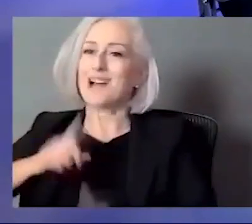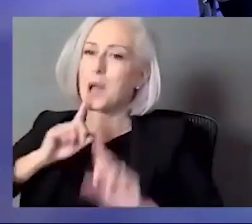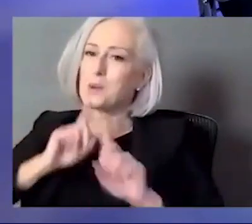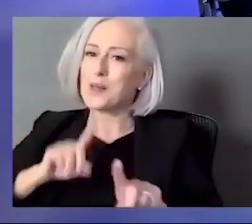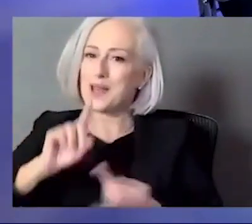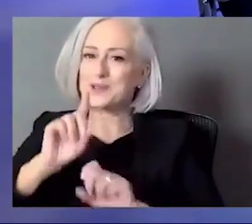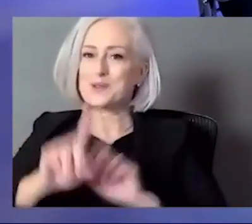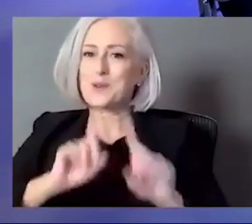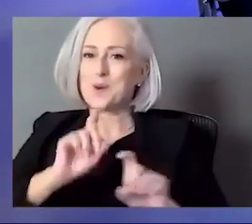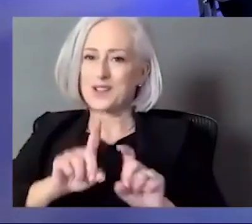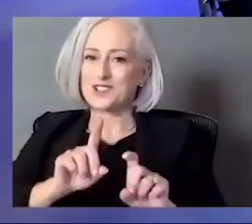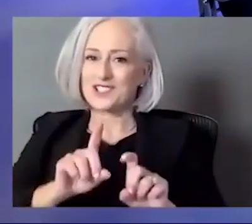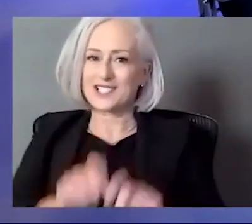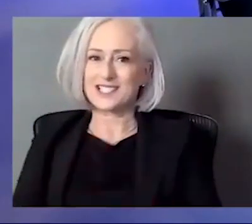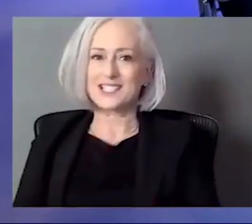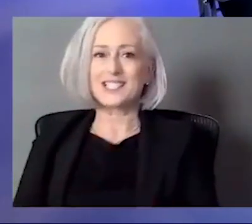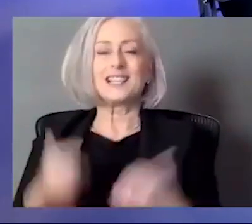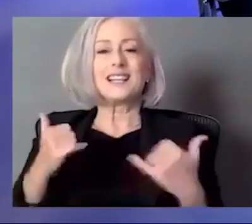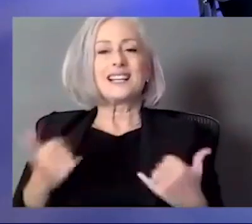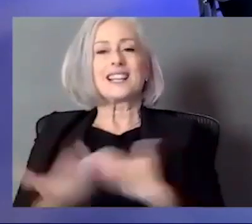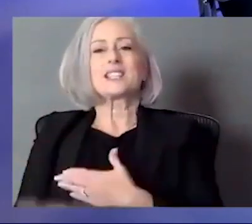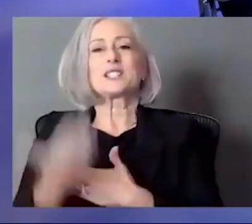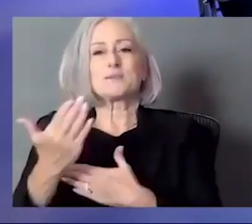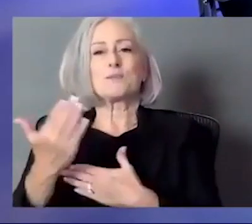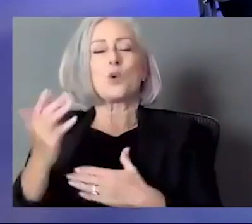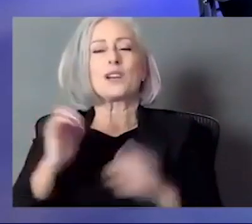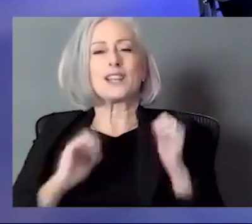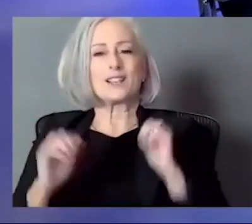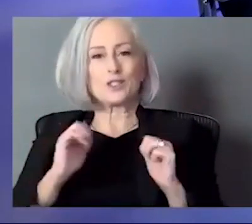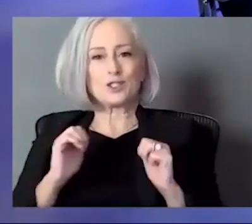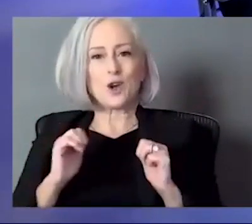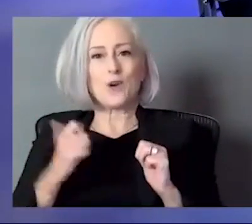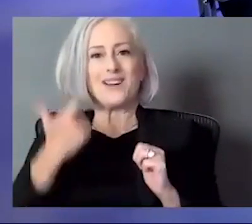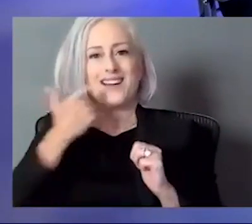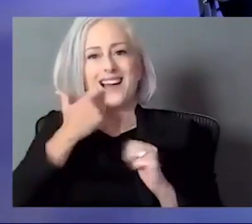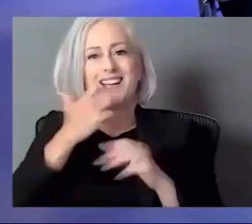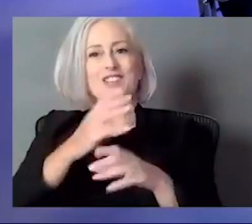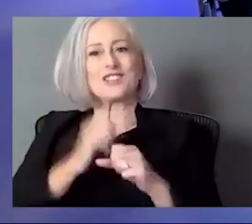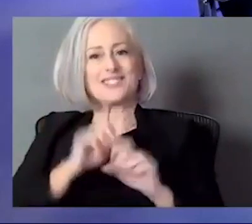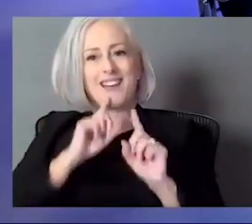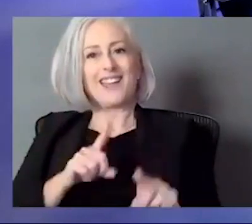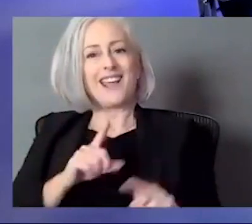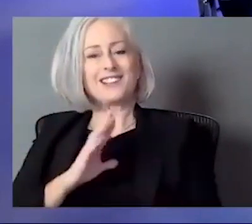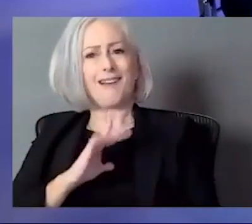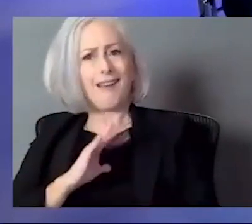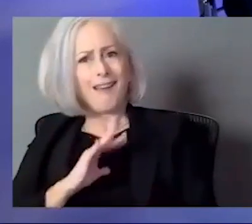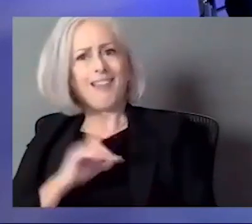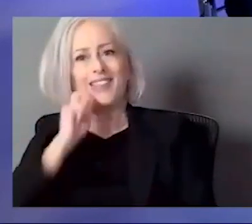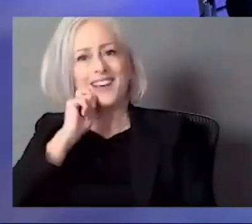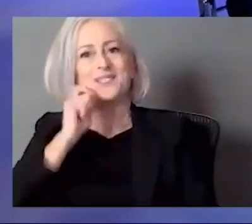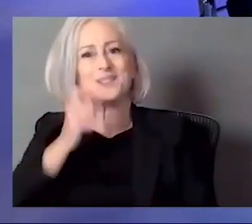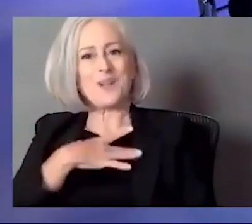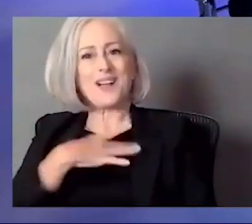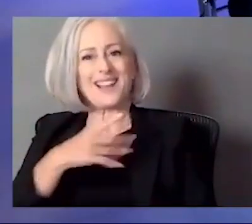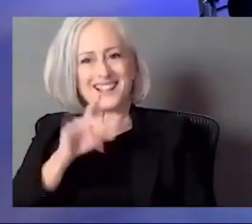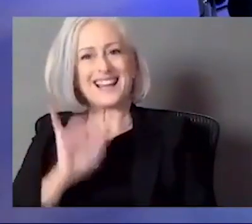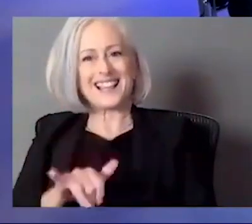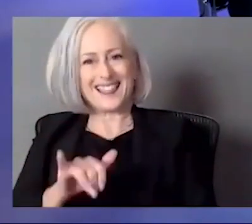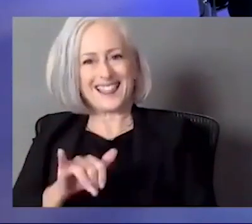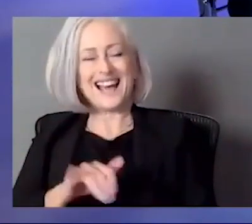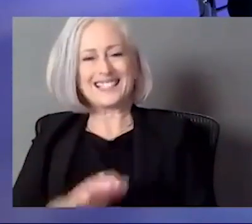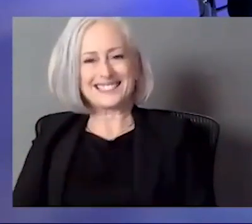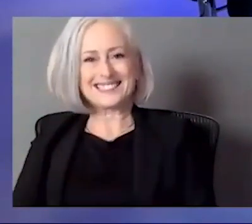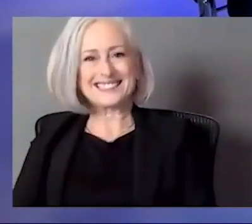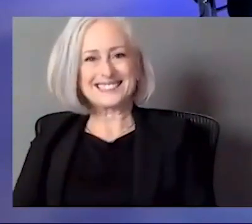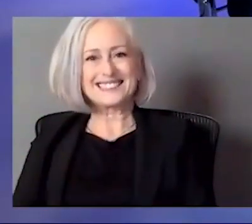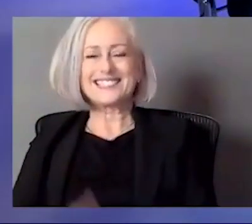this morning show where you've done some hosting, and I just got to answer it. That was kind of cool. Right, I didn't see? mind that at all. I wasn't sure I was going to like that. I like You that. got in the hot seat. You